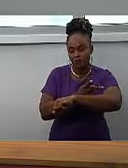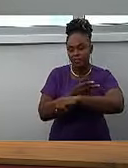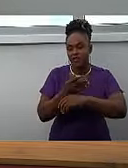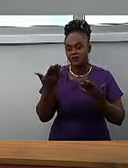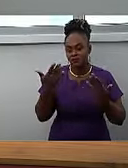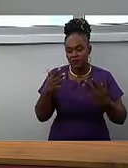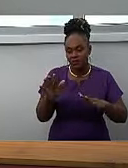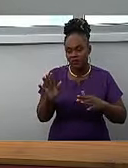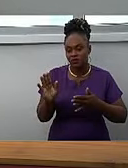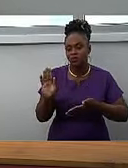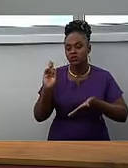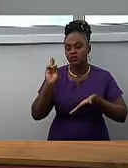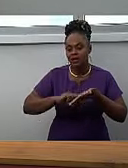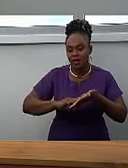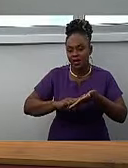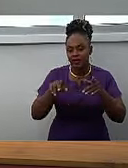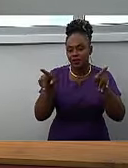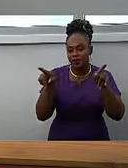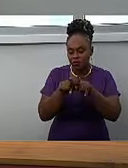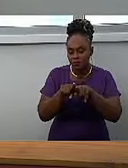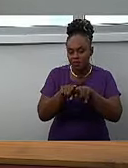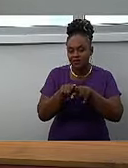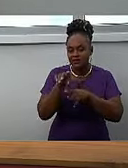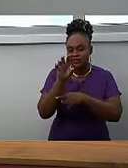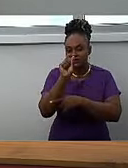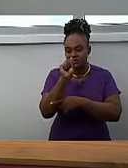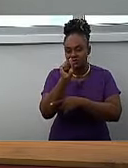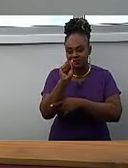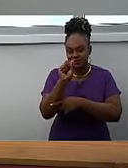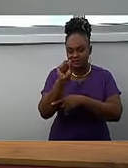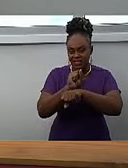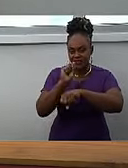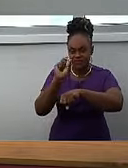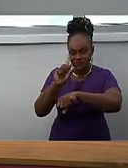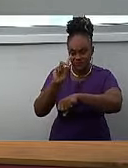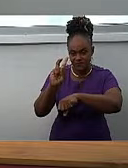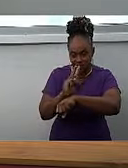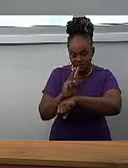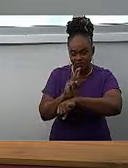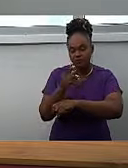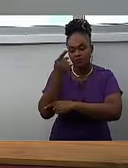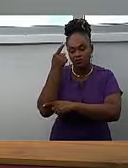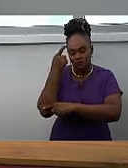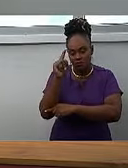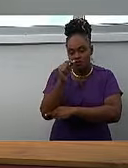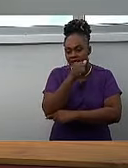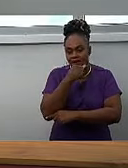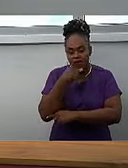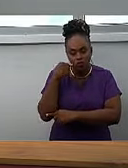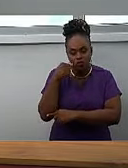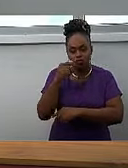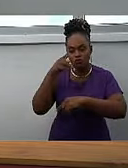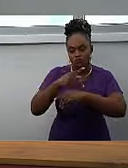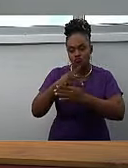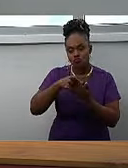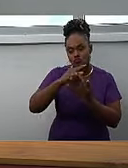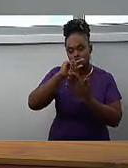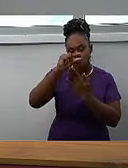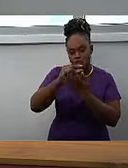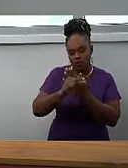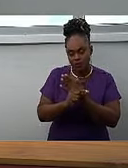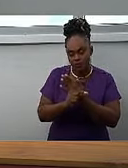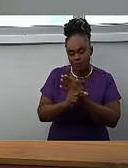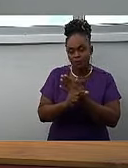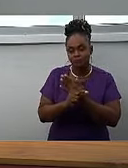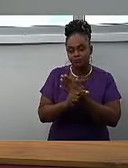St. Vincent and the Grenadines to cooperate on agriculture and food security programs, including crop